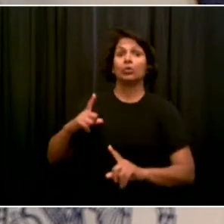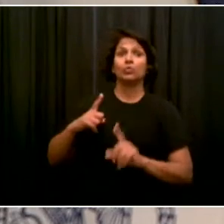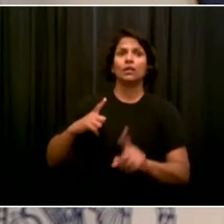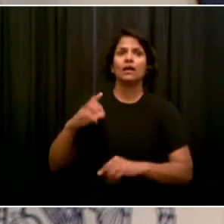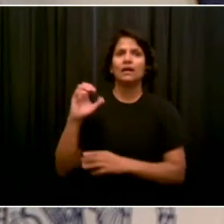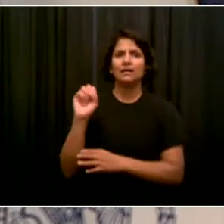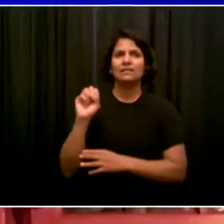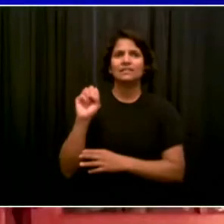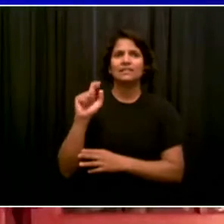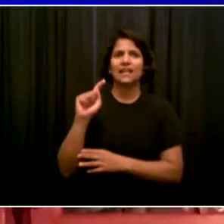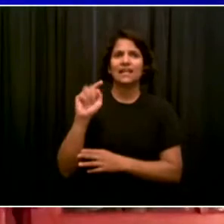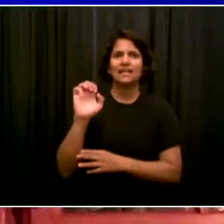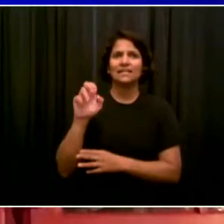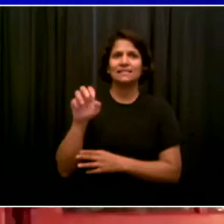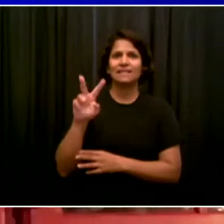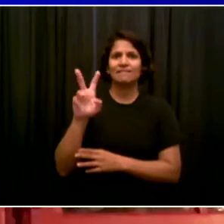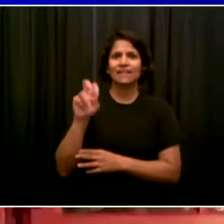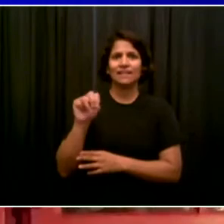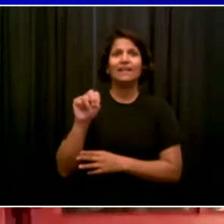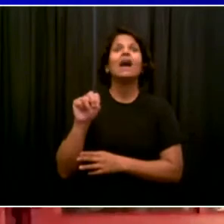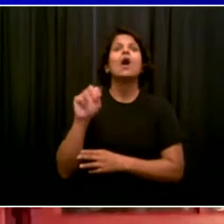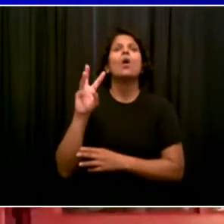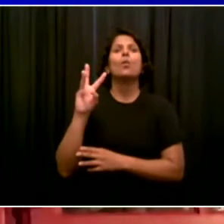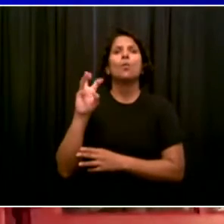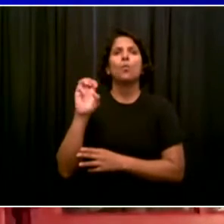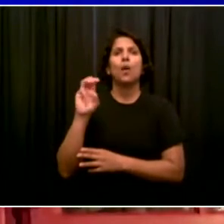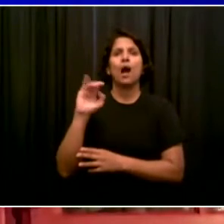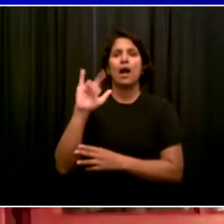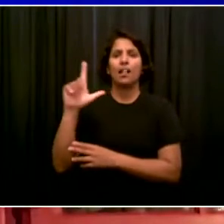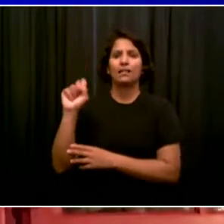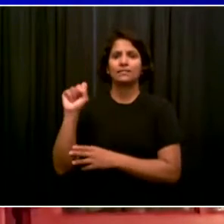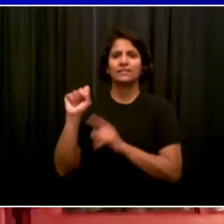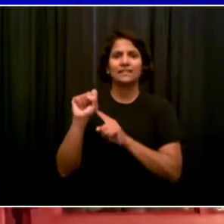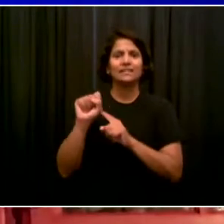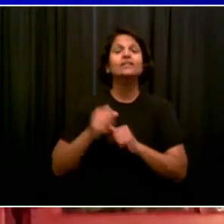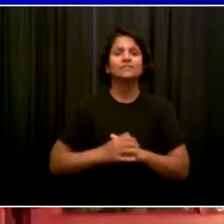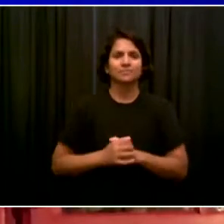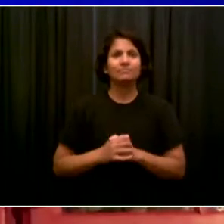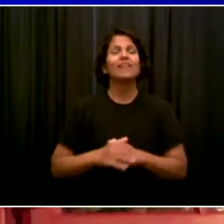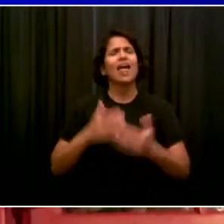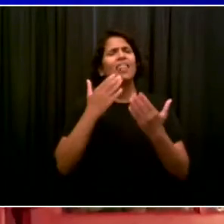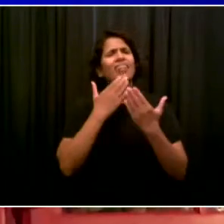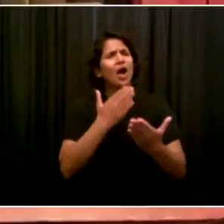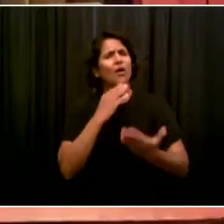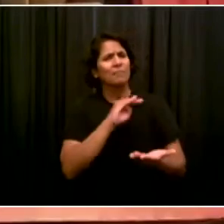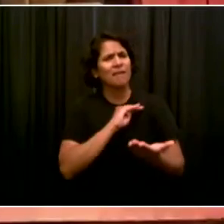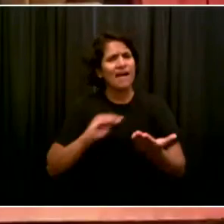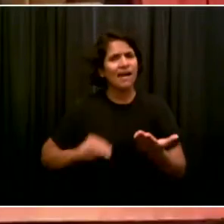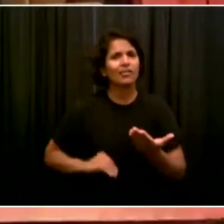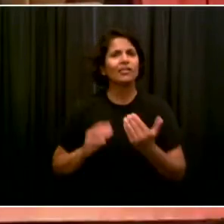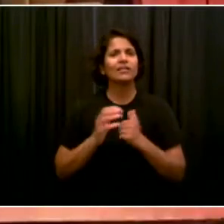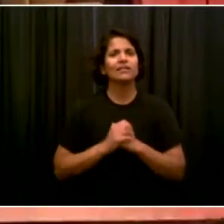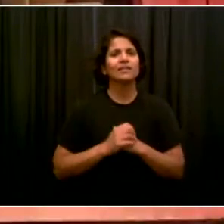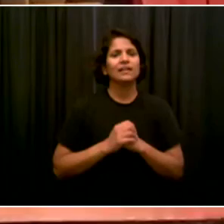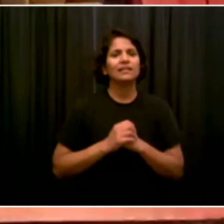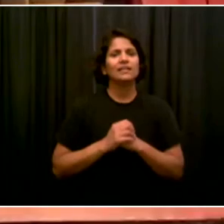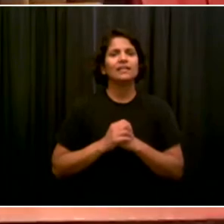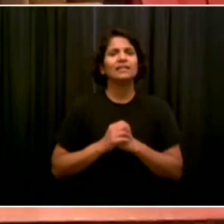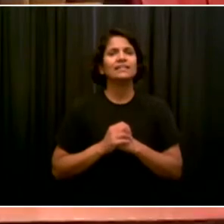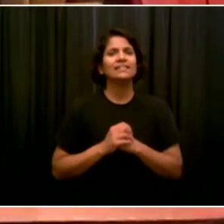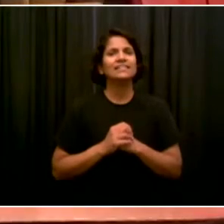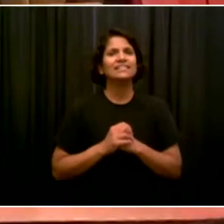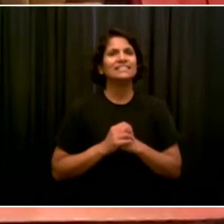Thank you, Mayor. I just want to commend you, Commissioner Choksi, and the entire health